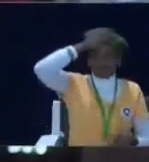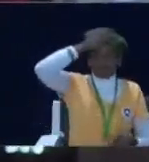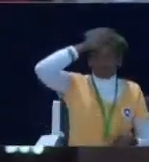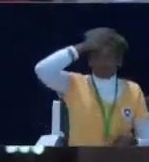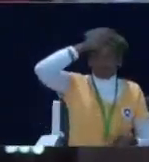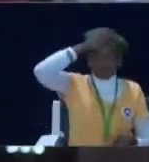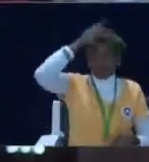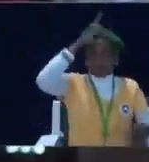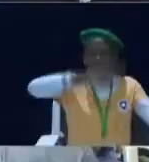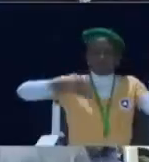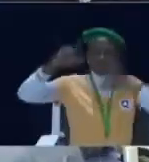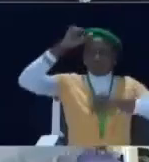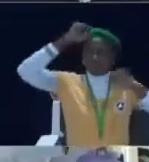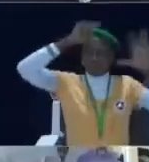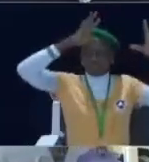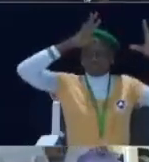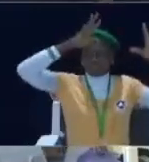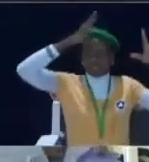Can you say, Father?